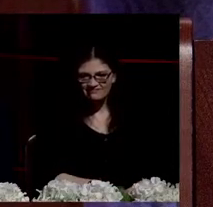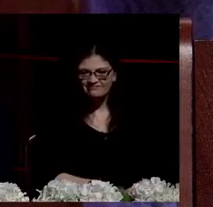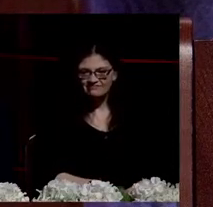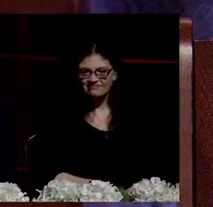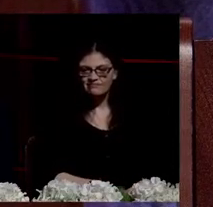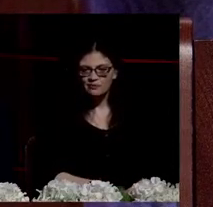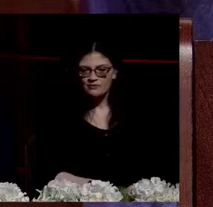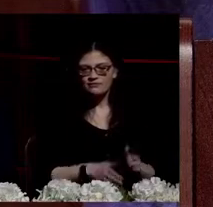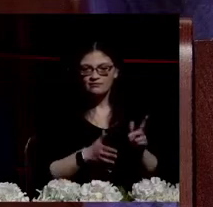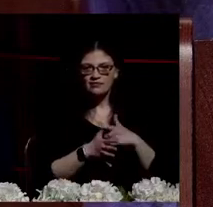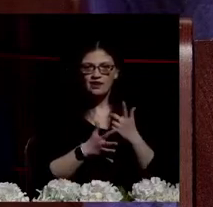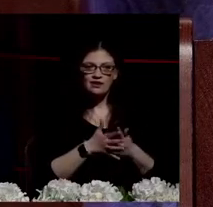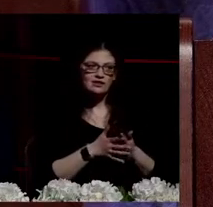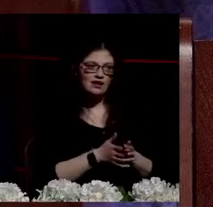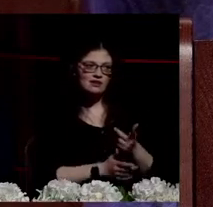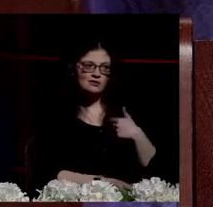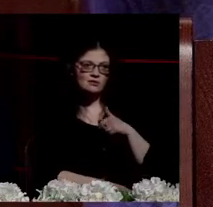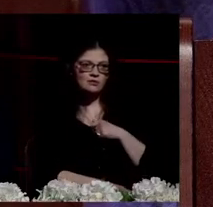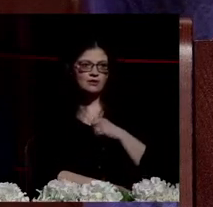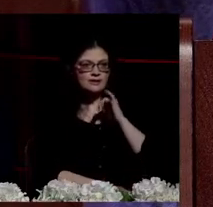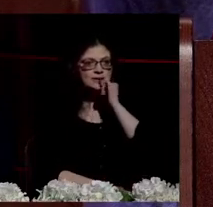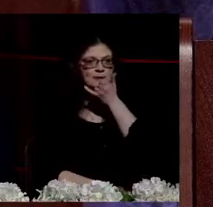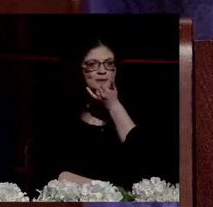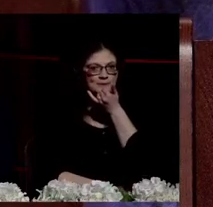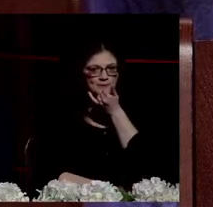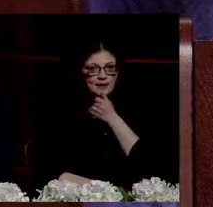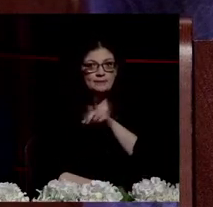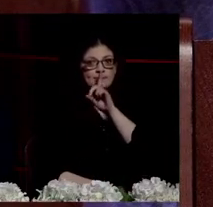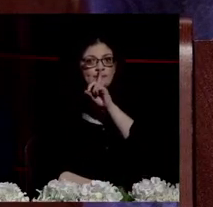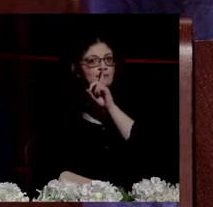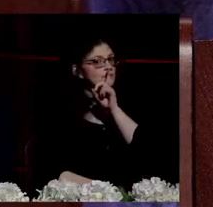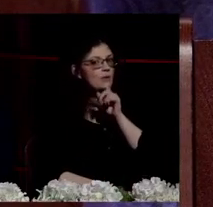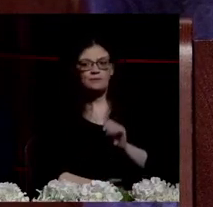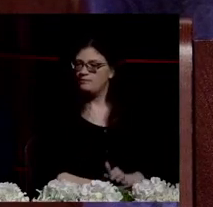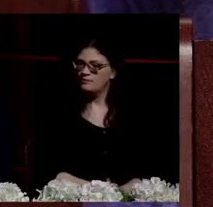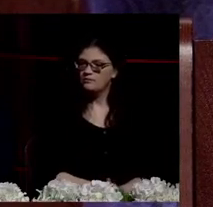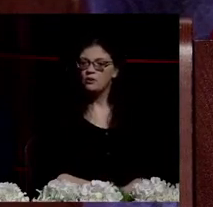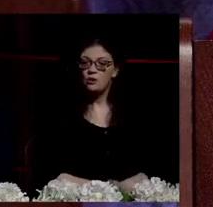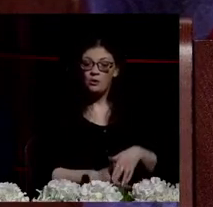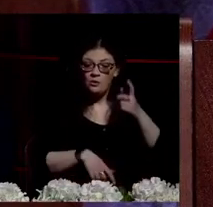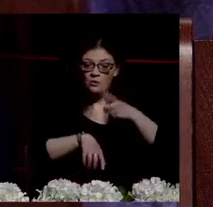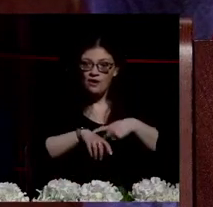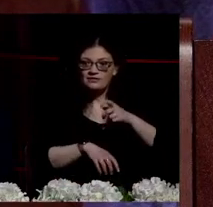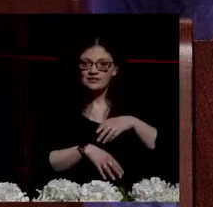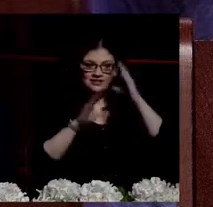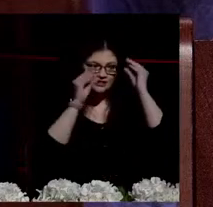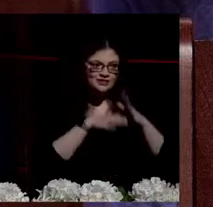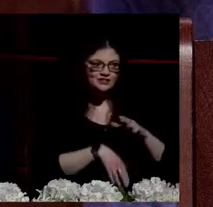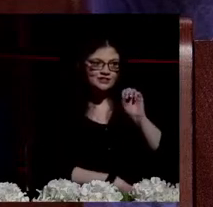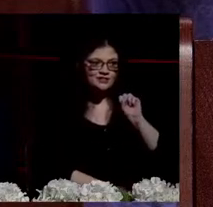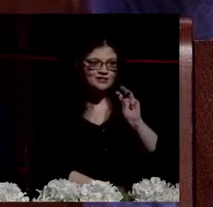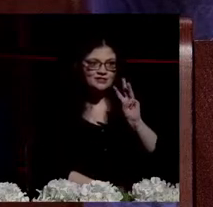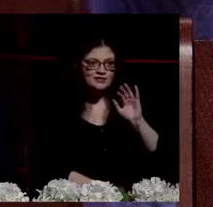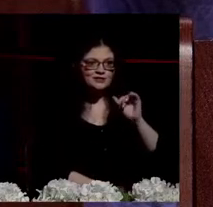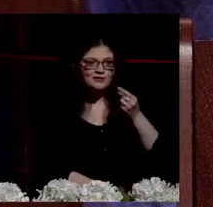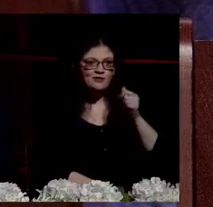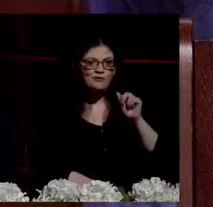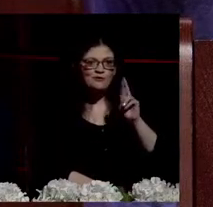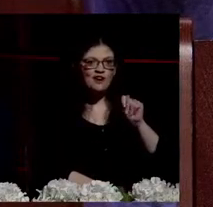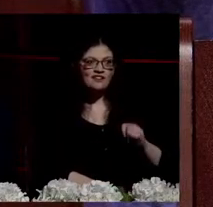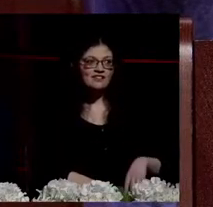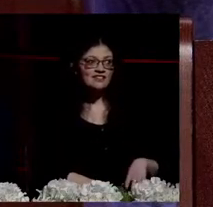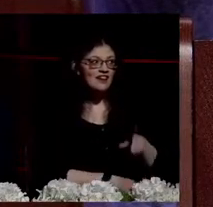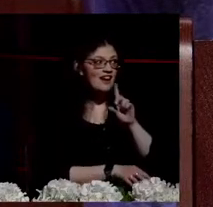caught up at work because we left our mics on. Like one senior said in Swagger's class one day, "Hi, welcome to Canes, how may I help you?"